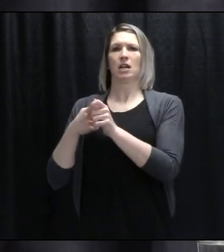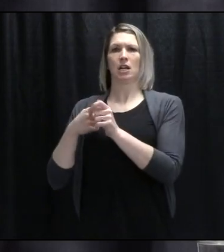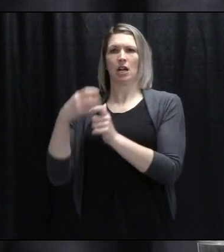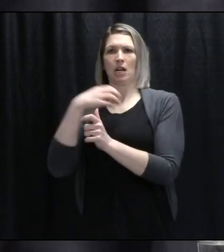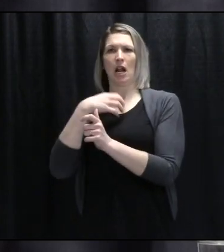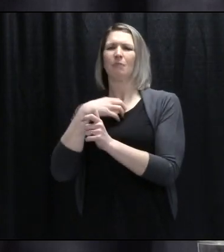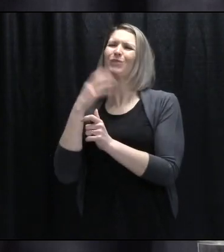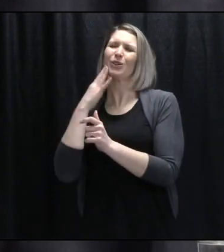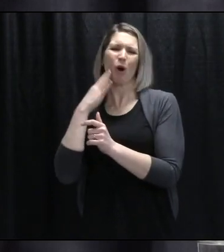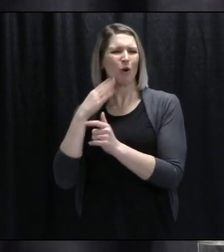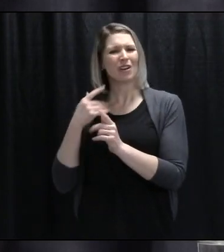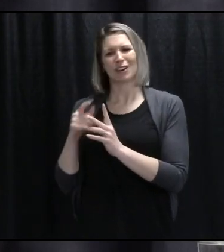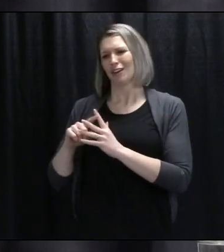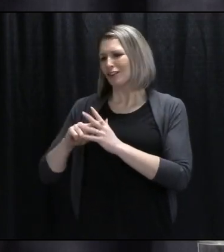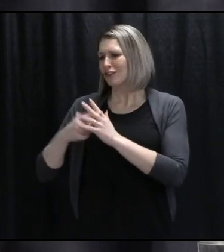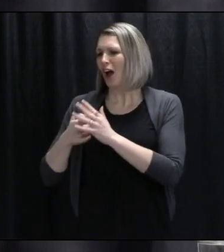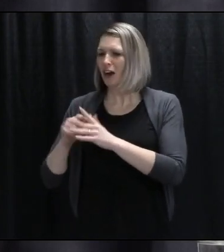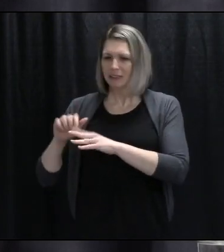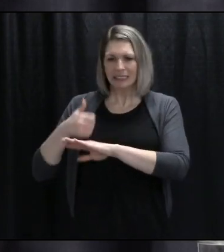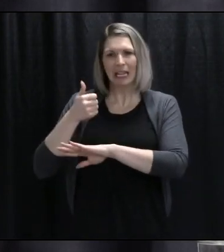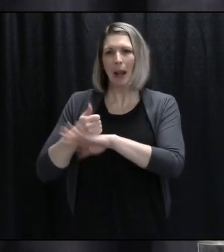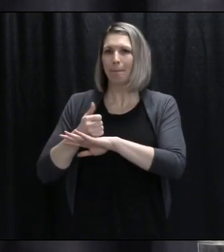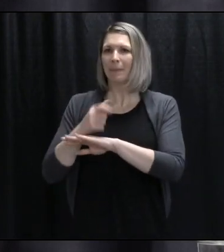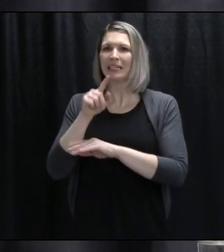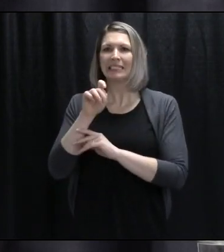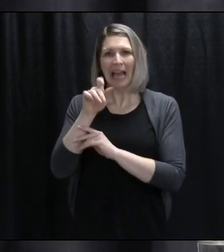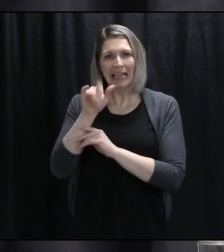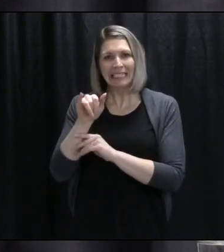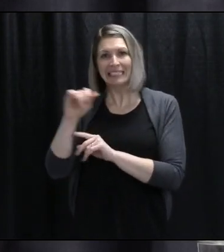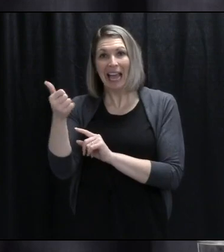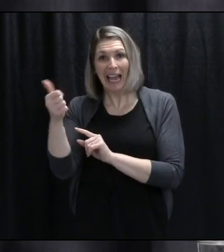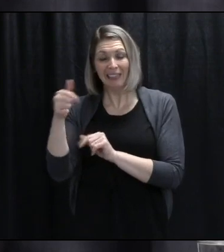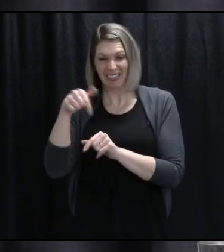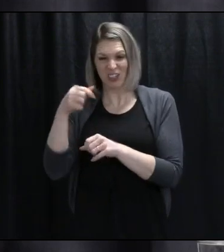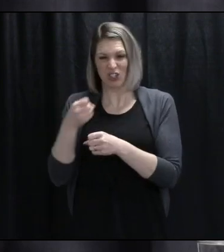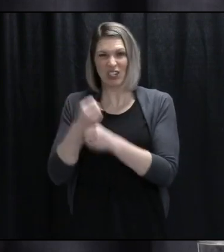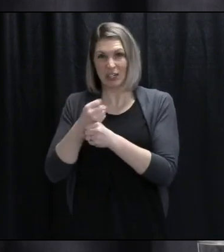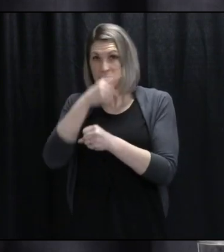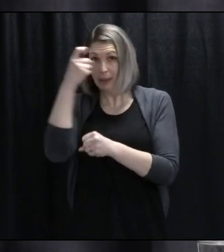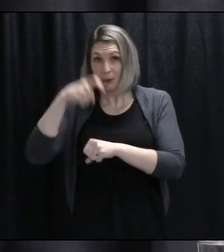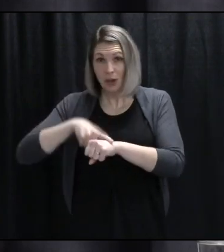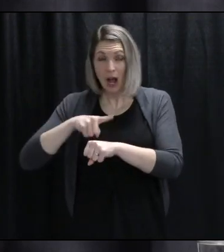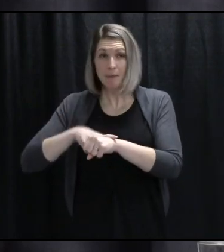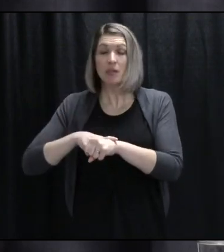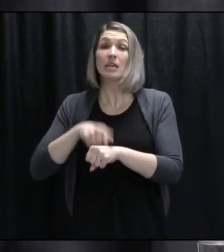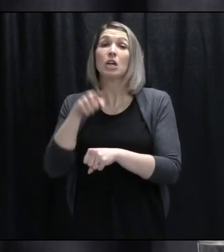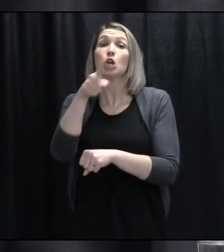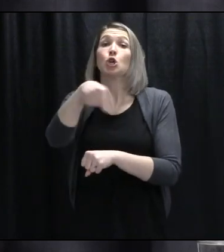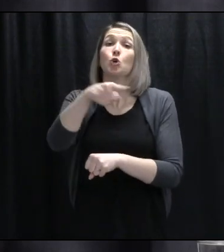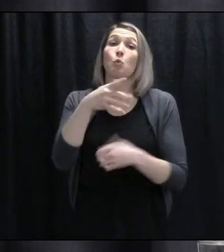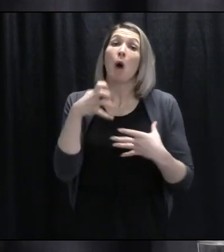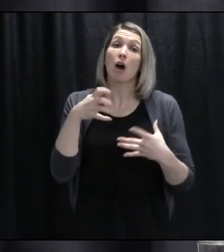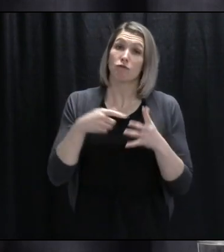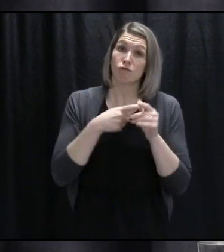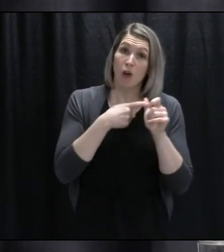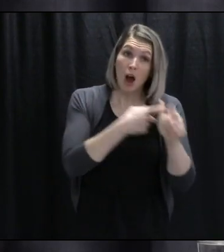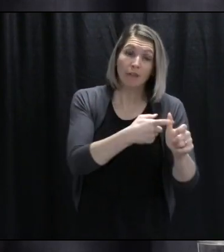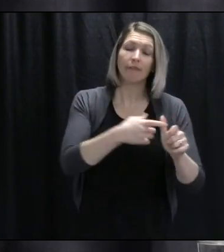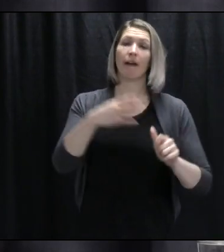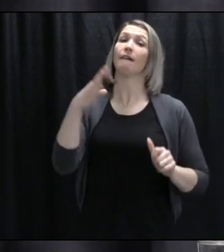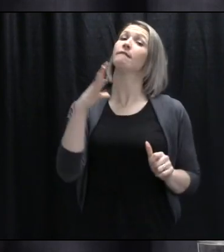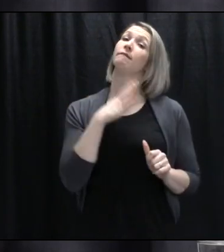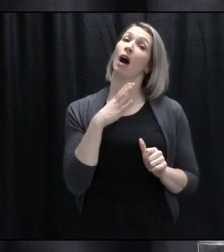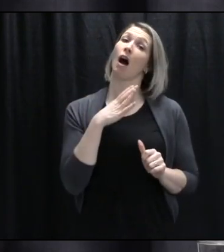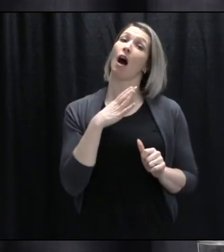preparations for the Telly 10, if that's able to go ahead. Again, if you're going to run, it's great. You should be